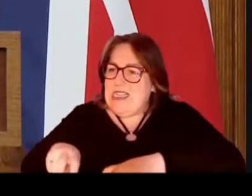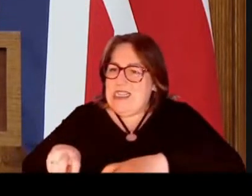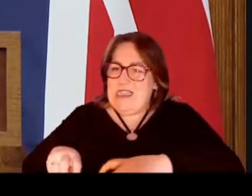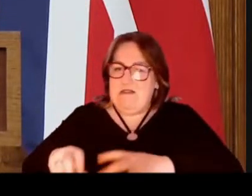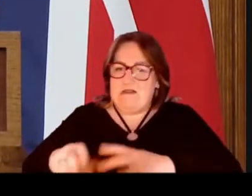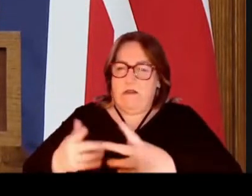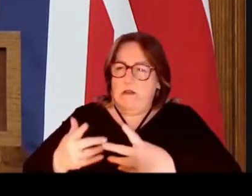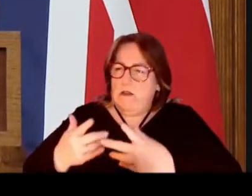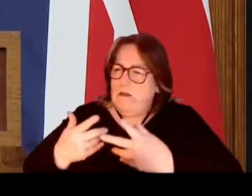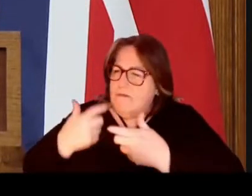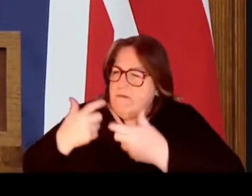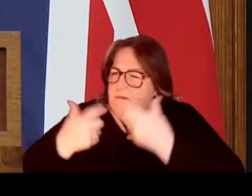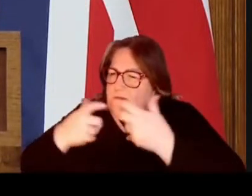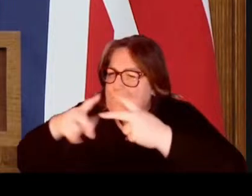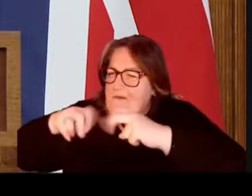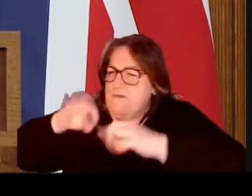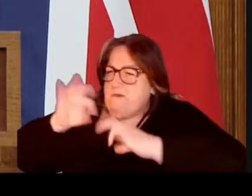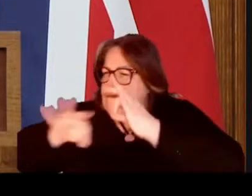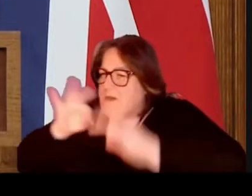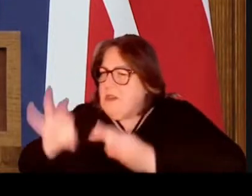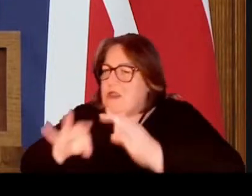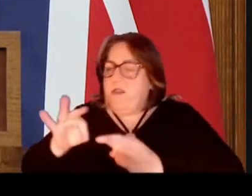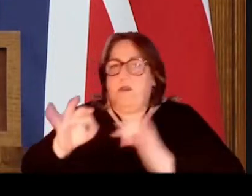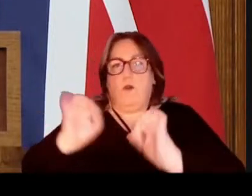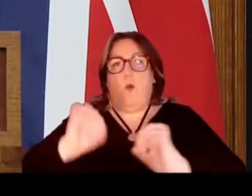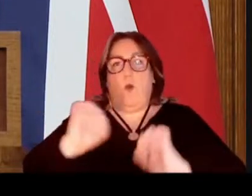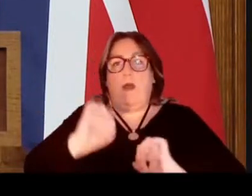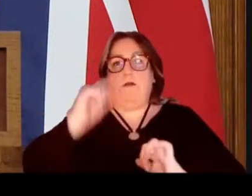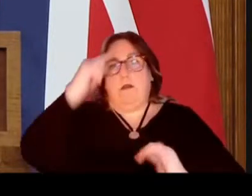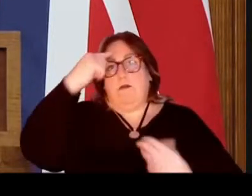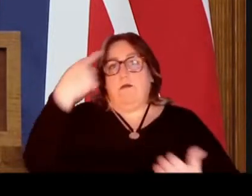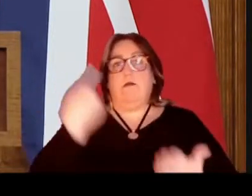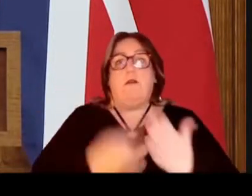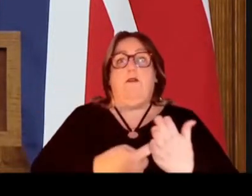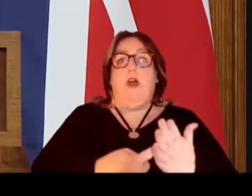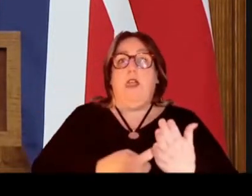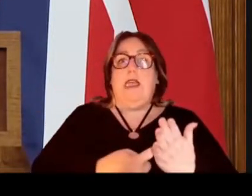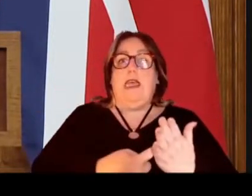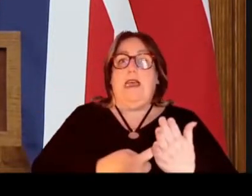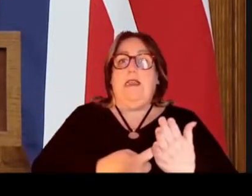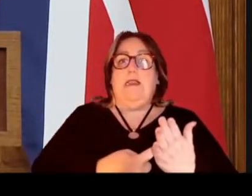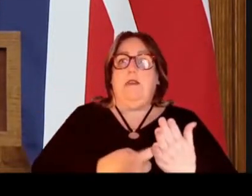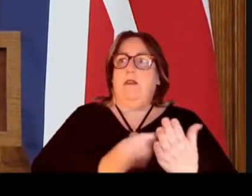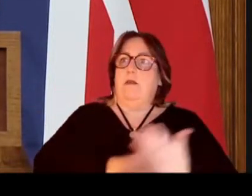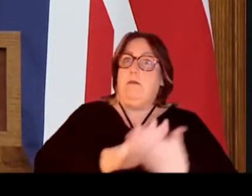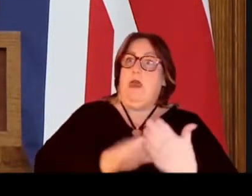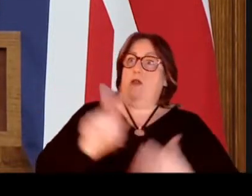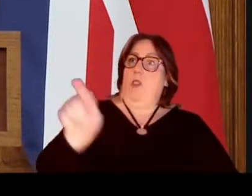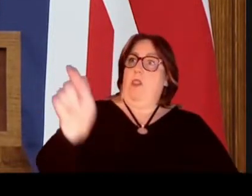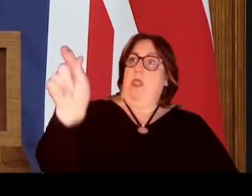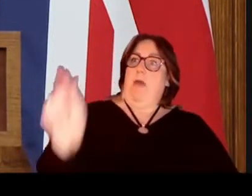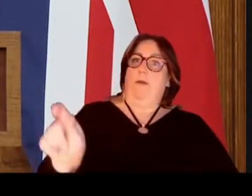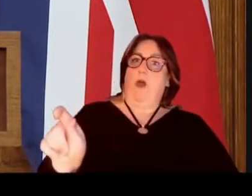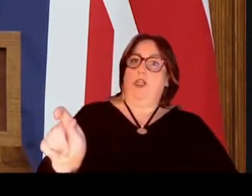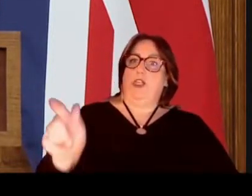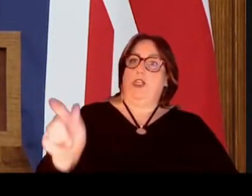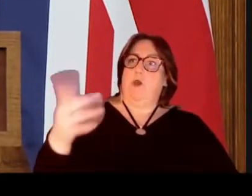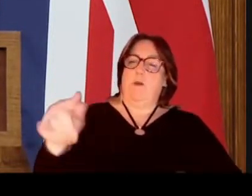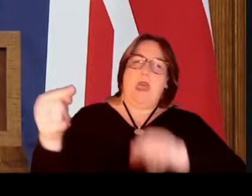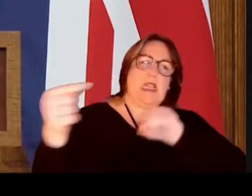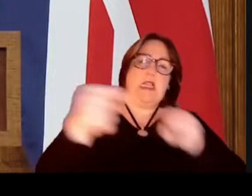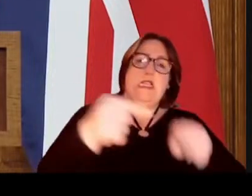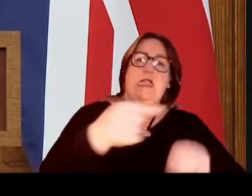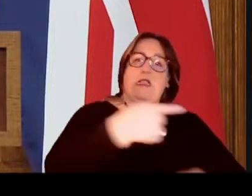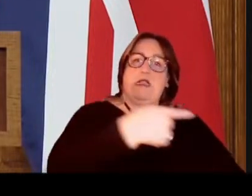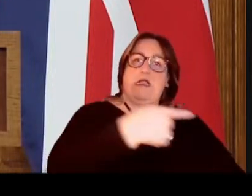a verdict, then the vile individual who committed these crimes would have walked away a